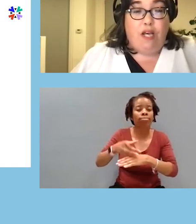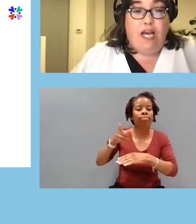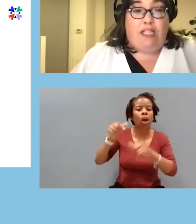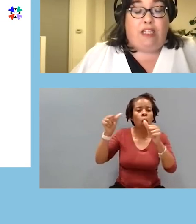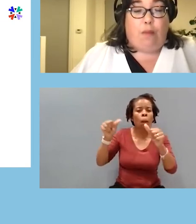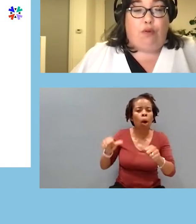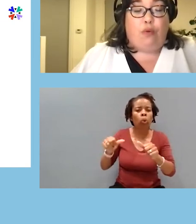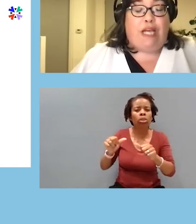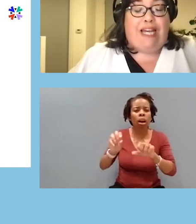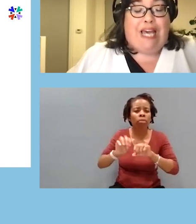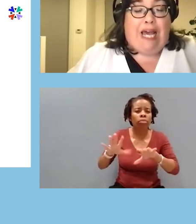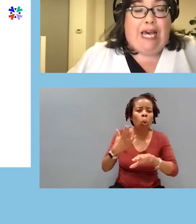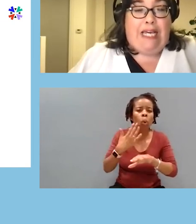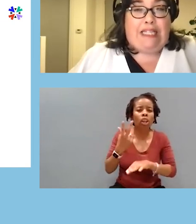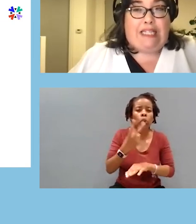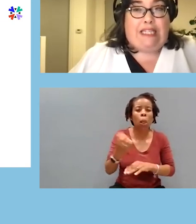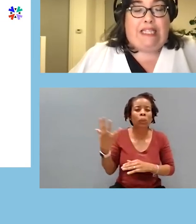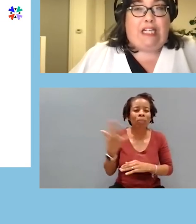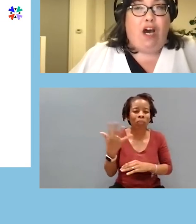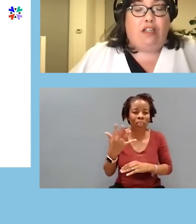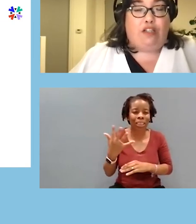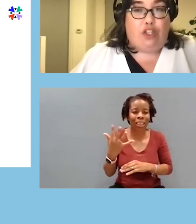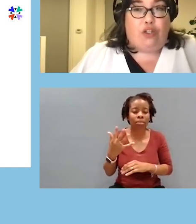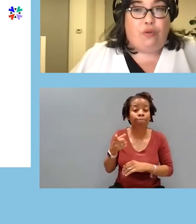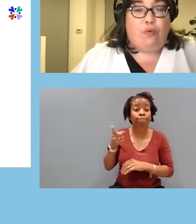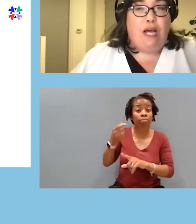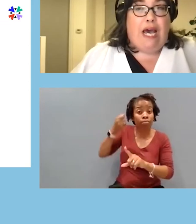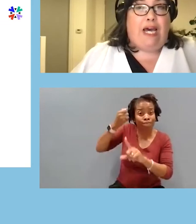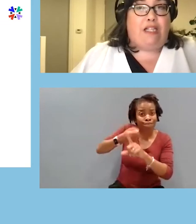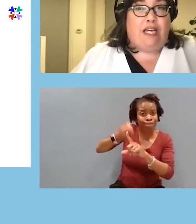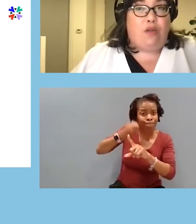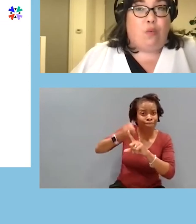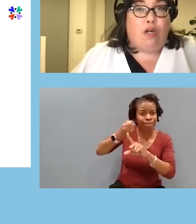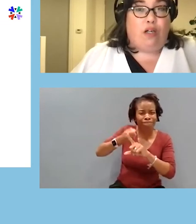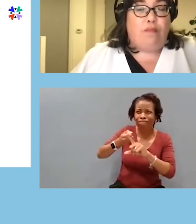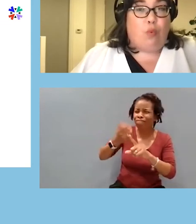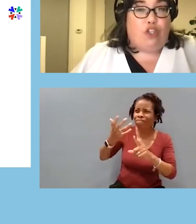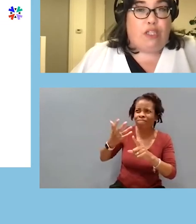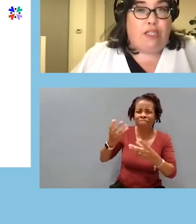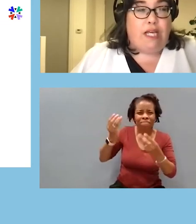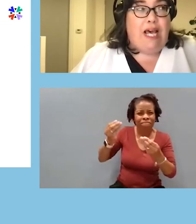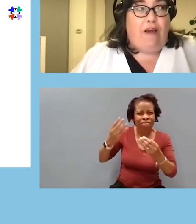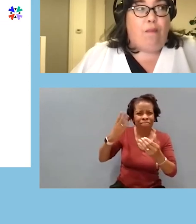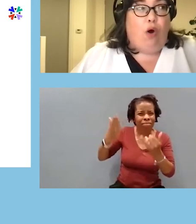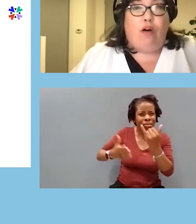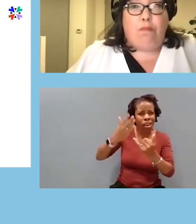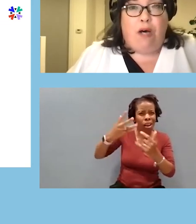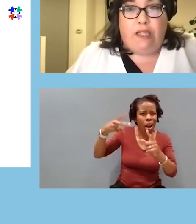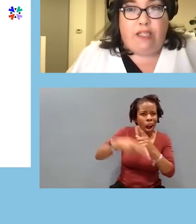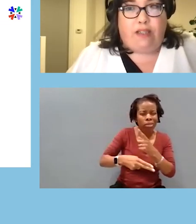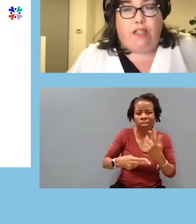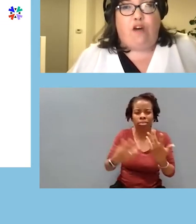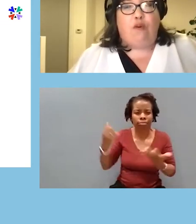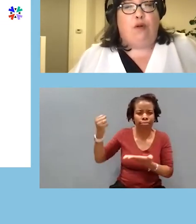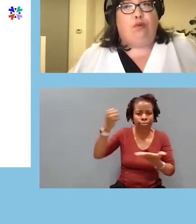2015, and it's a protest against the cuts to access work, which is a pot of